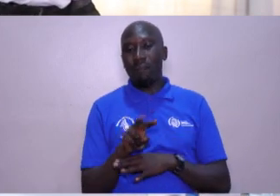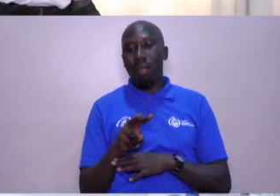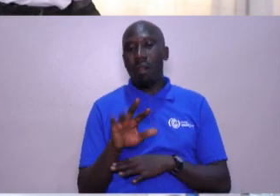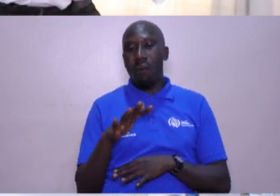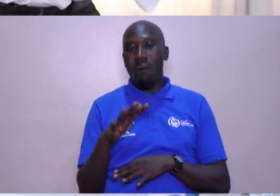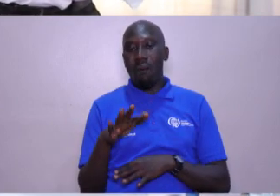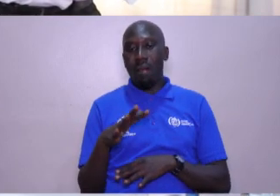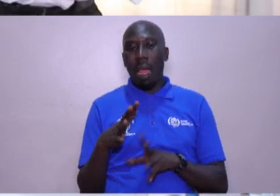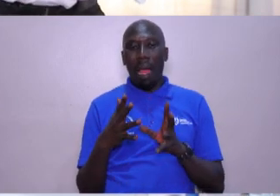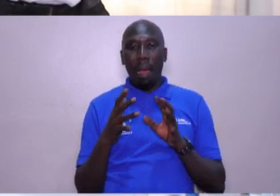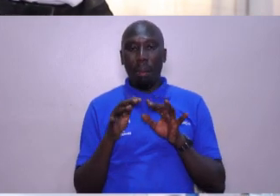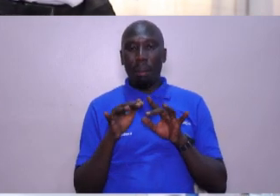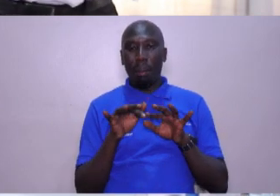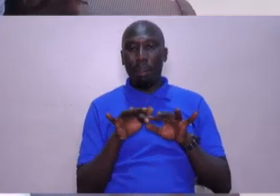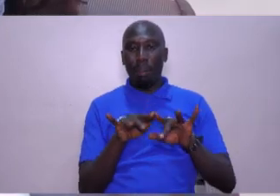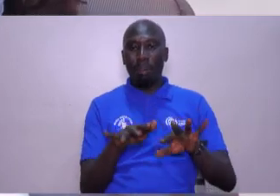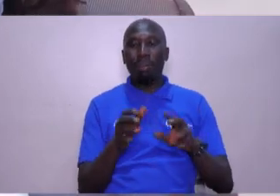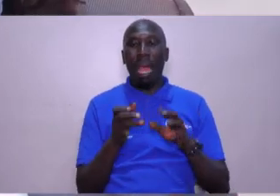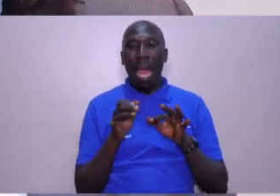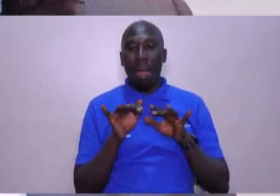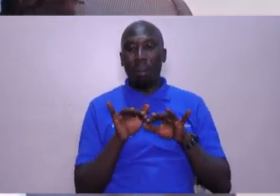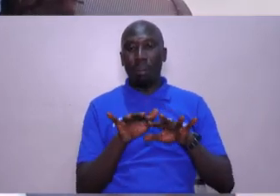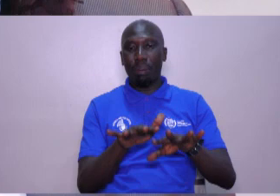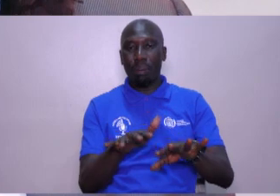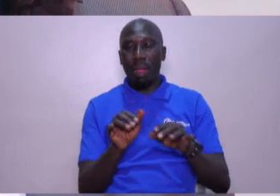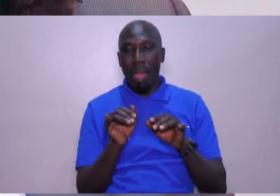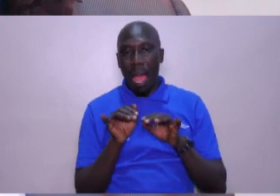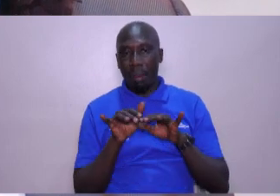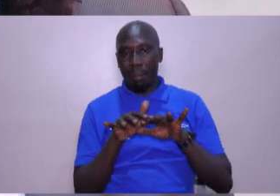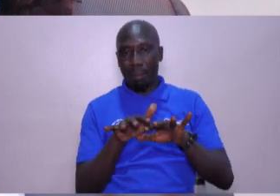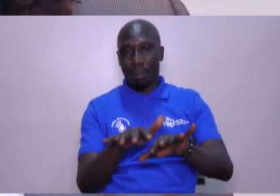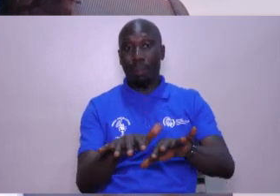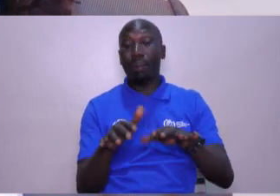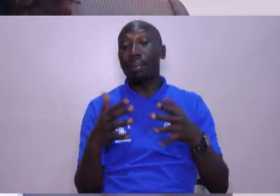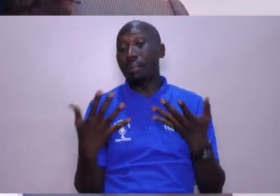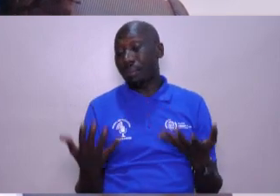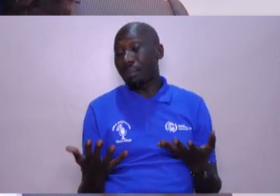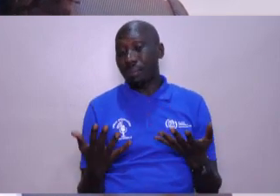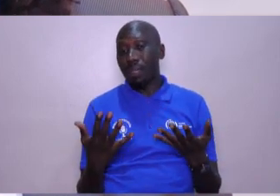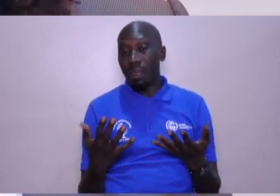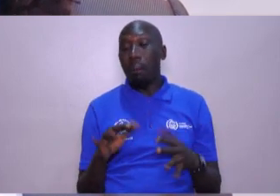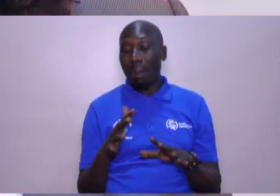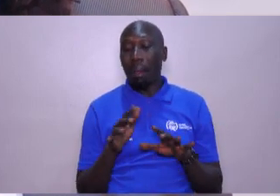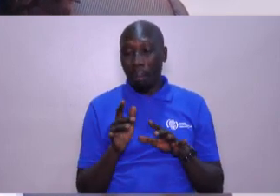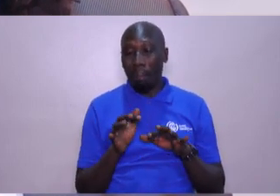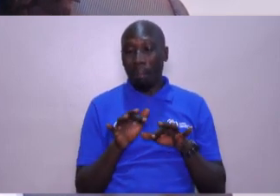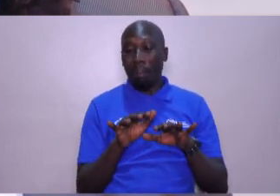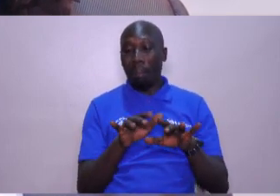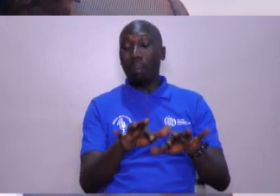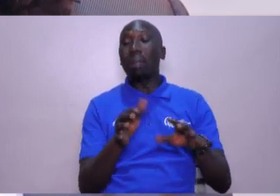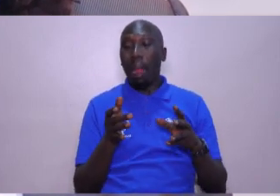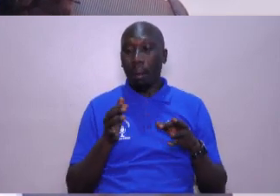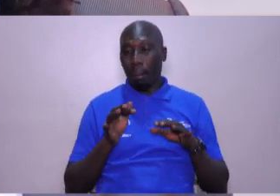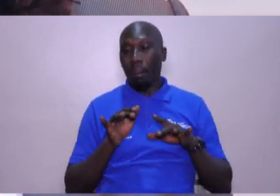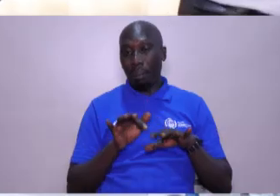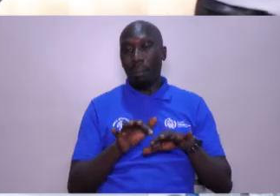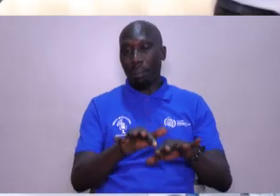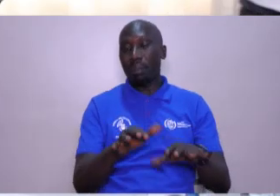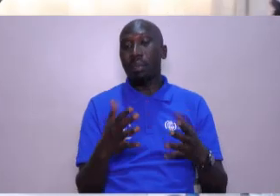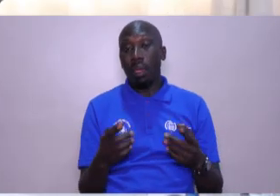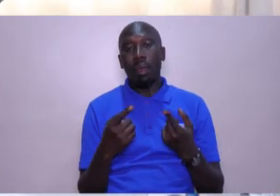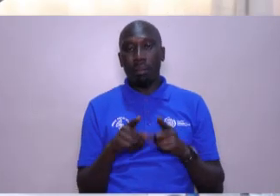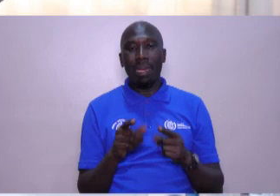was flowing constantly. It was dripping, but The water was flowing constantly.